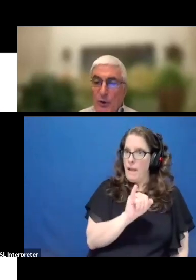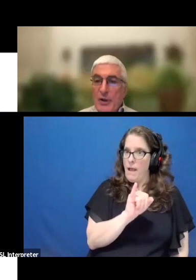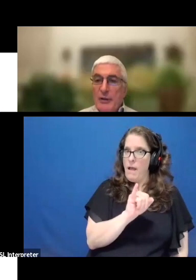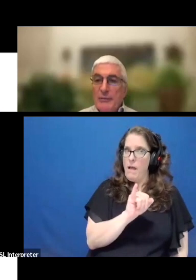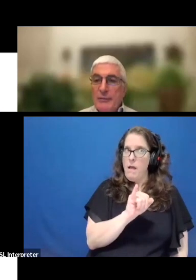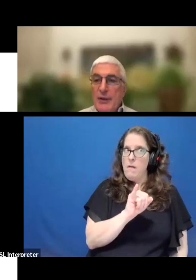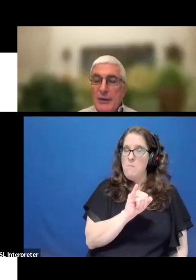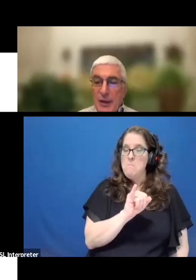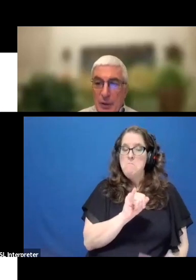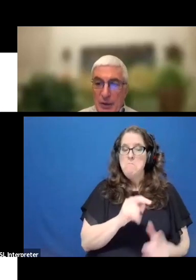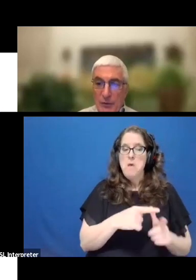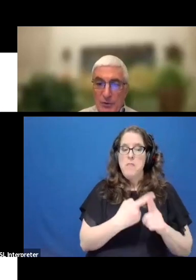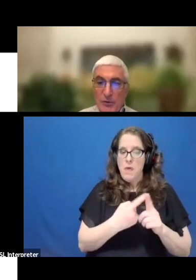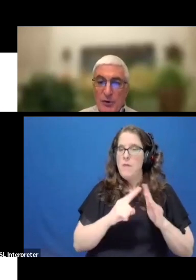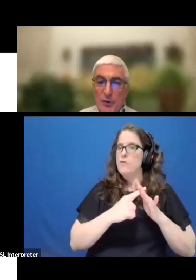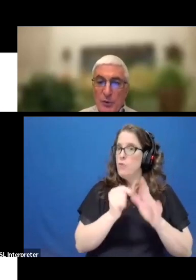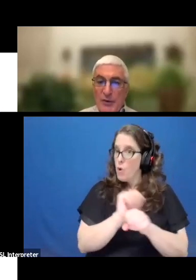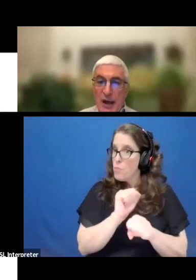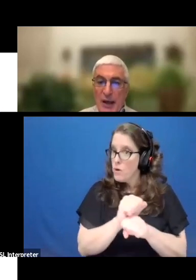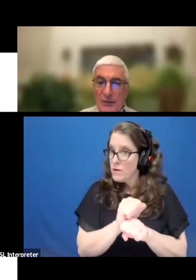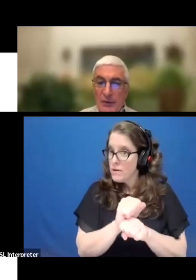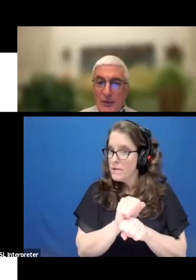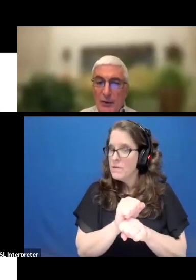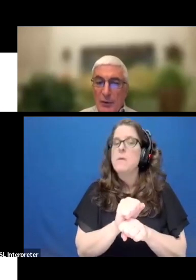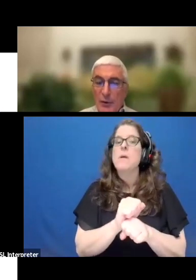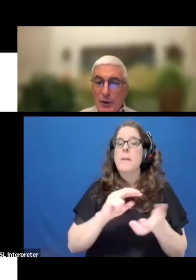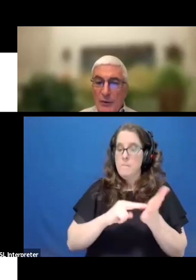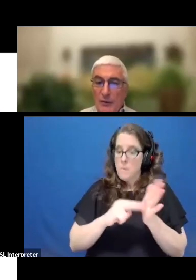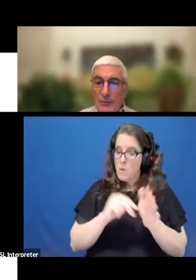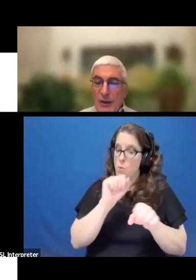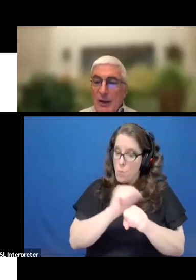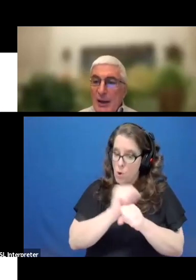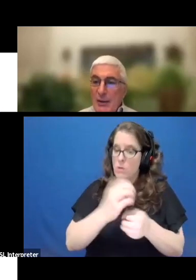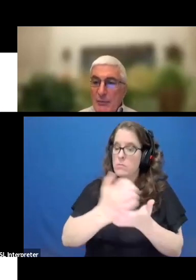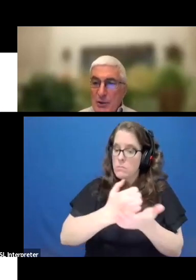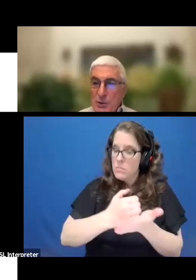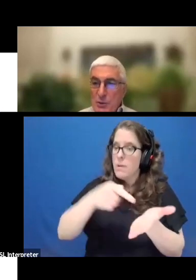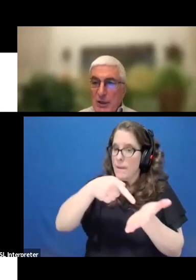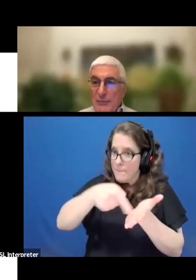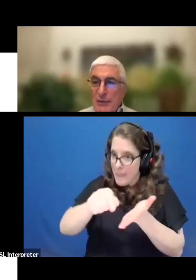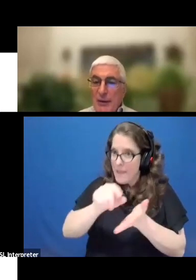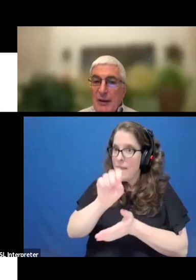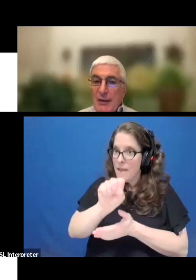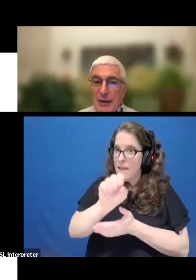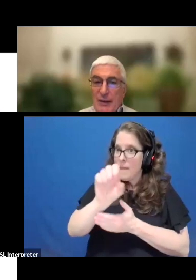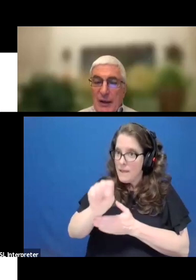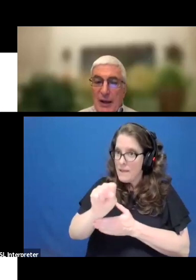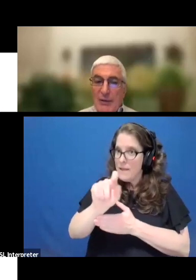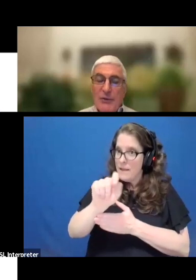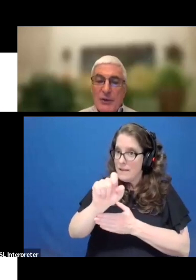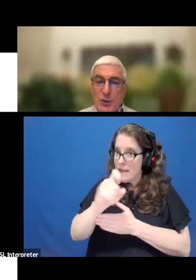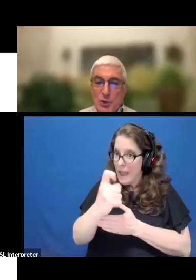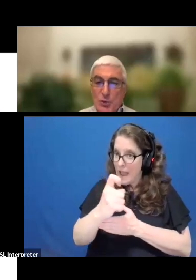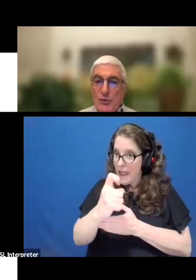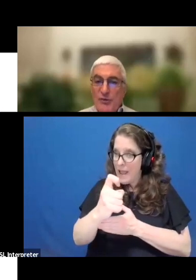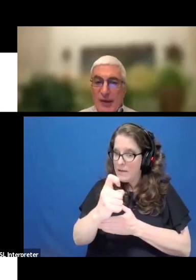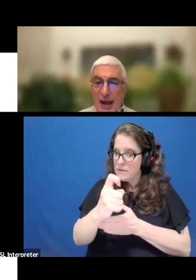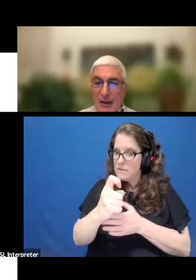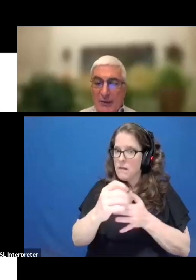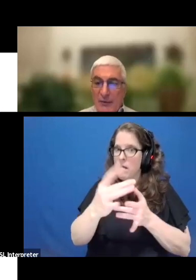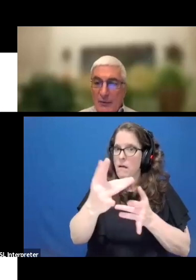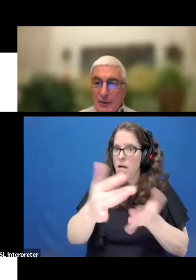start working. They pay Social Security taxes on their earnings, and eventually they can have